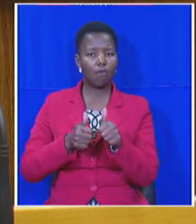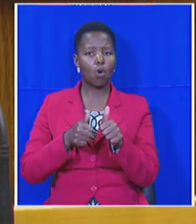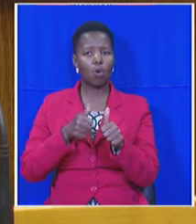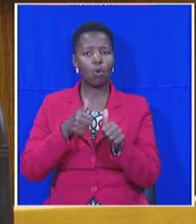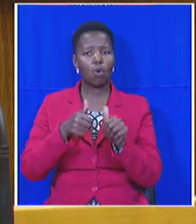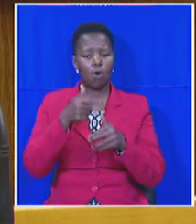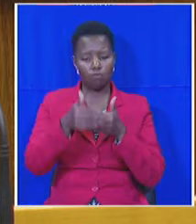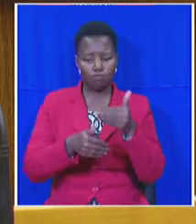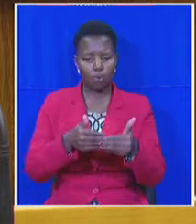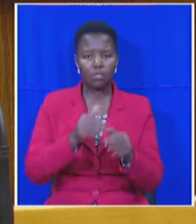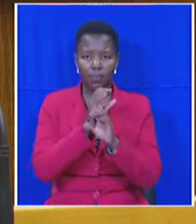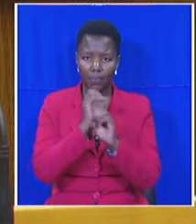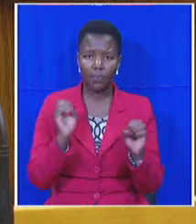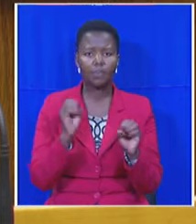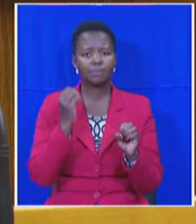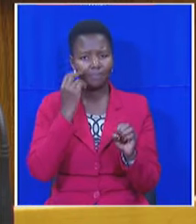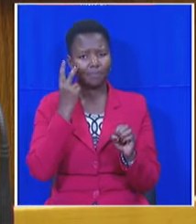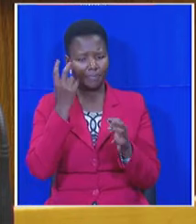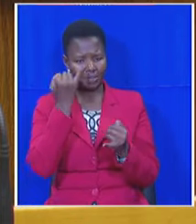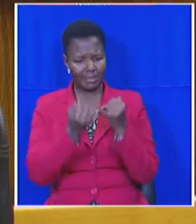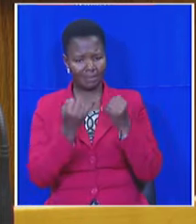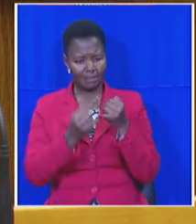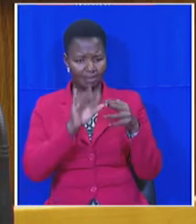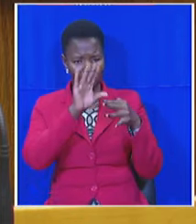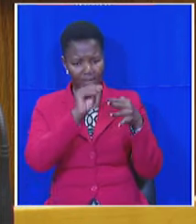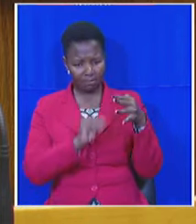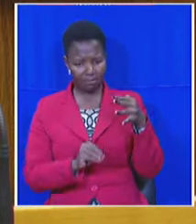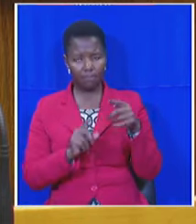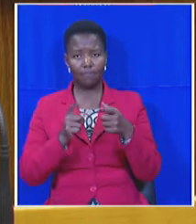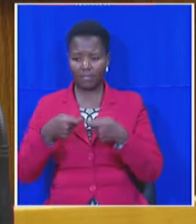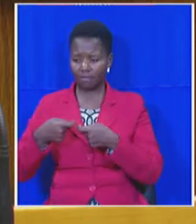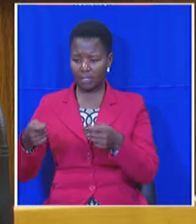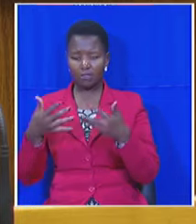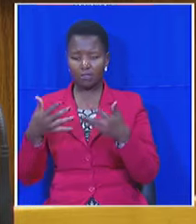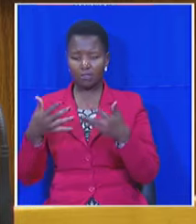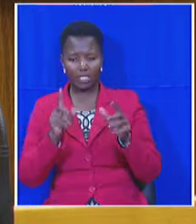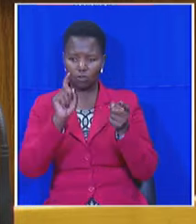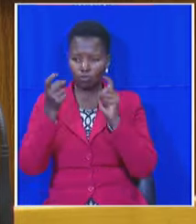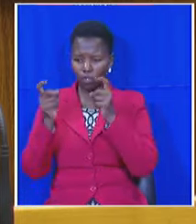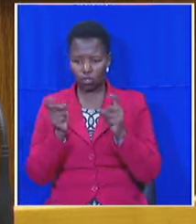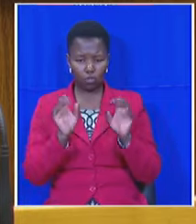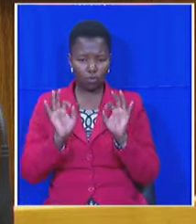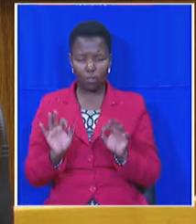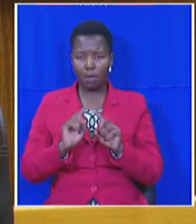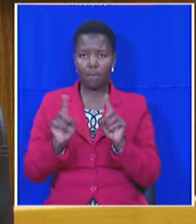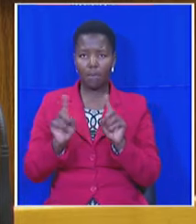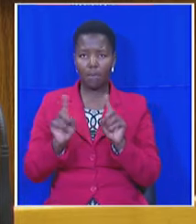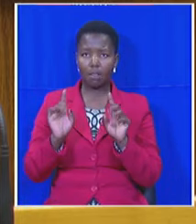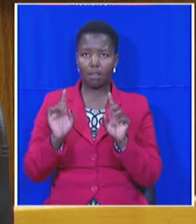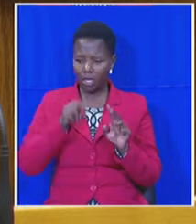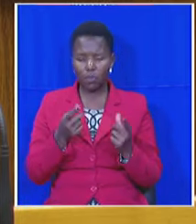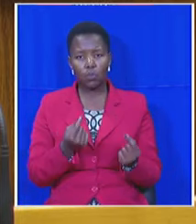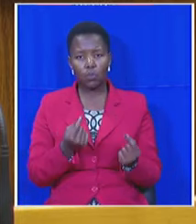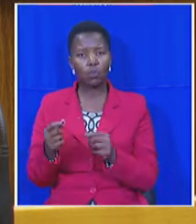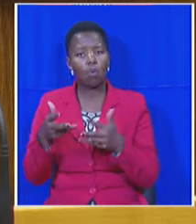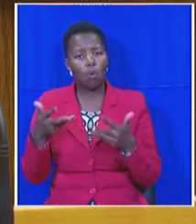loopholes in irregular expenditure where you spend the money and then come out and regularize it, even though it may not have been entirely necessary, or it